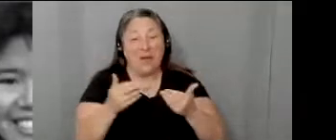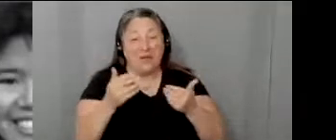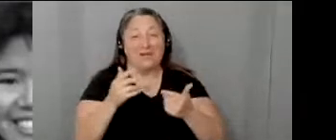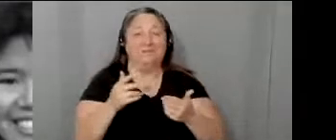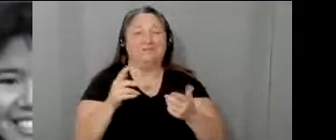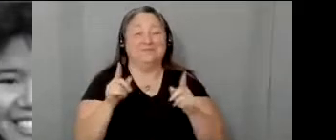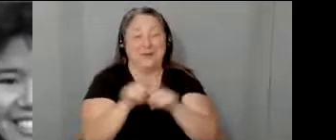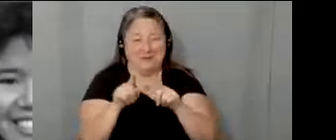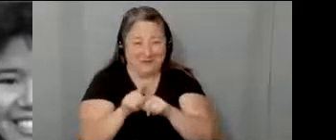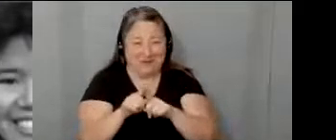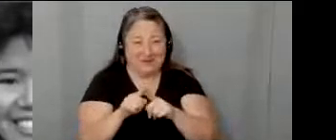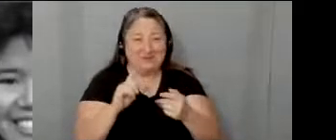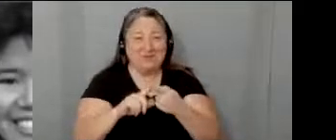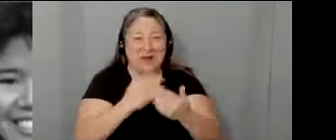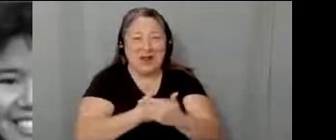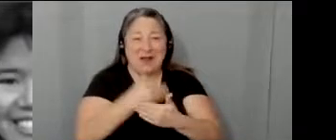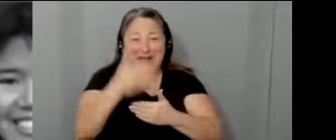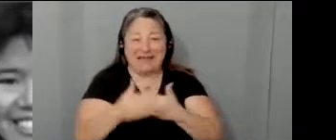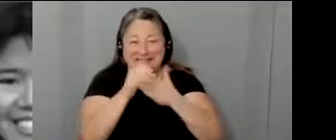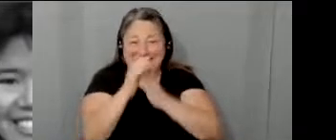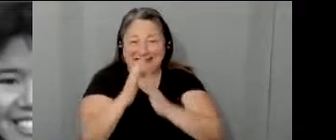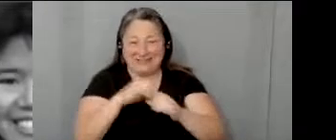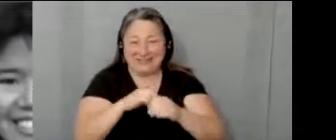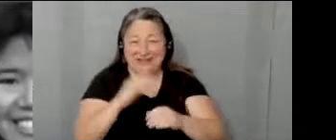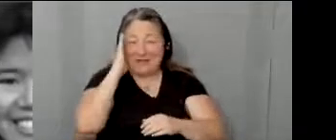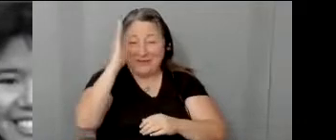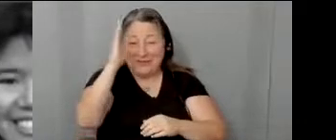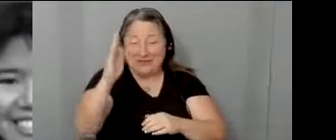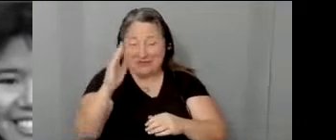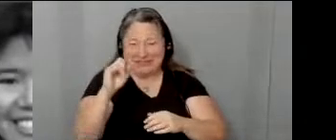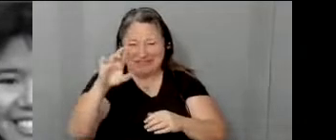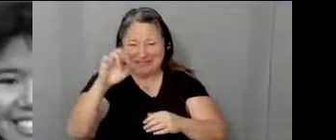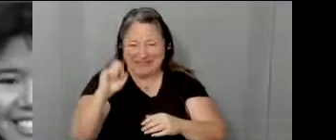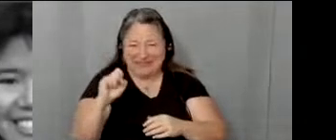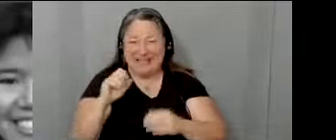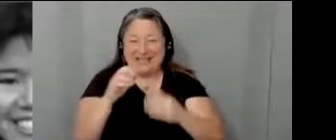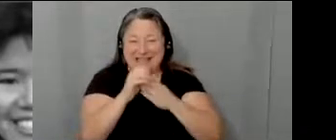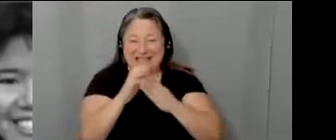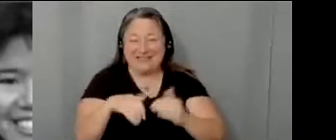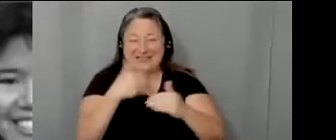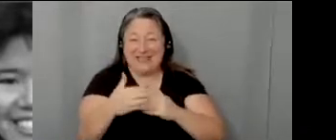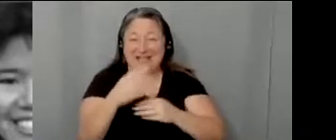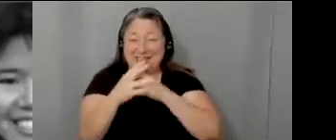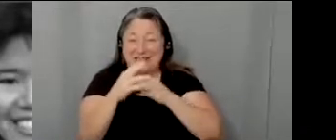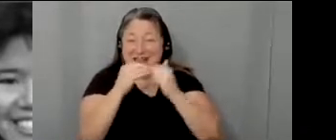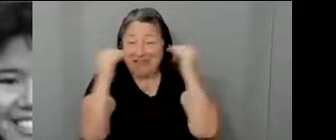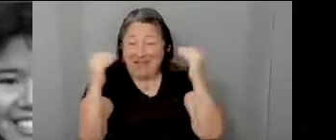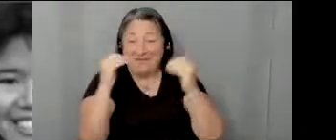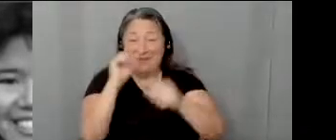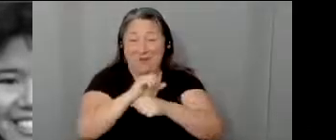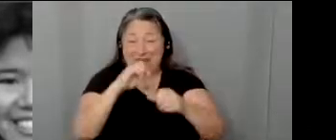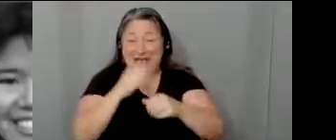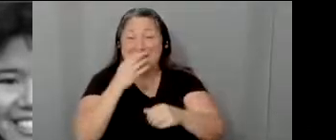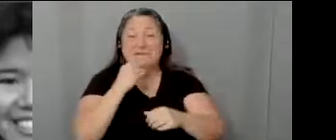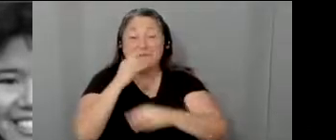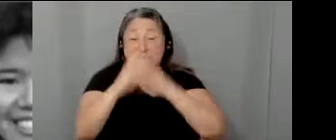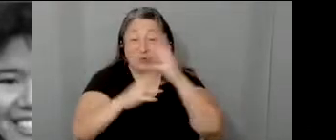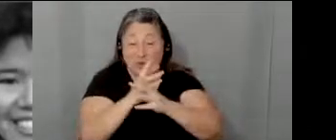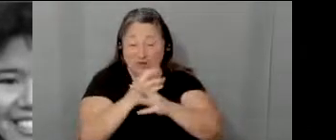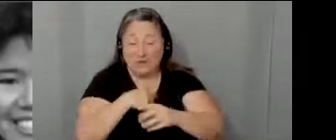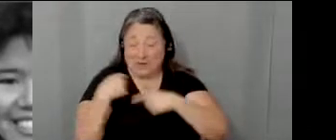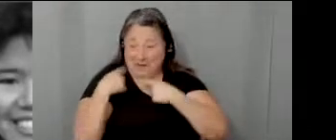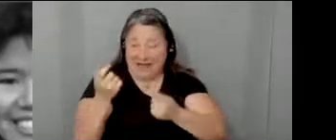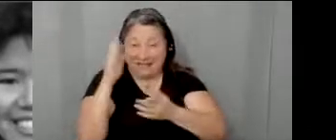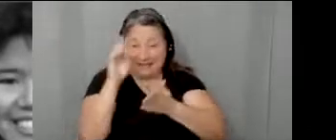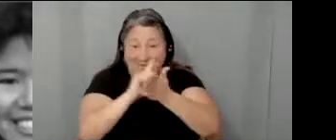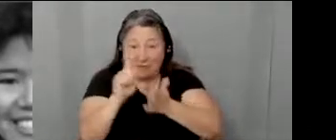Future series called Leading at the Next Level, Working in the Jewish World. We've spent the last few weeks giving you